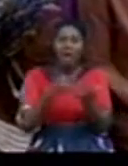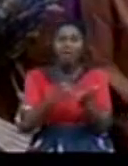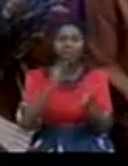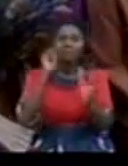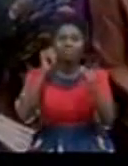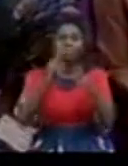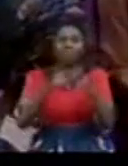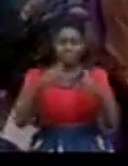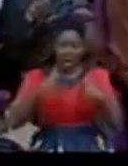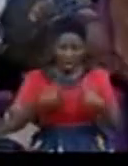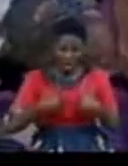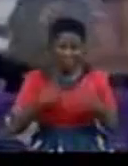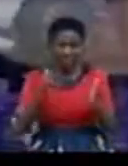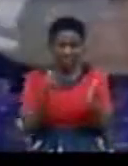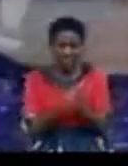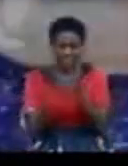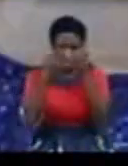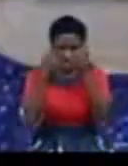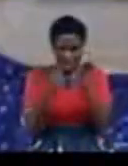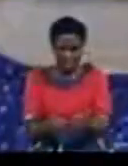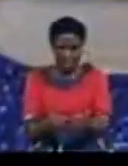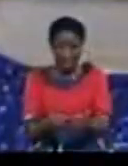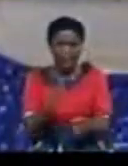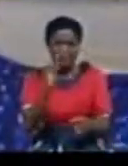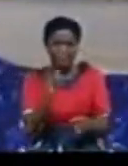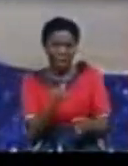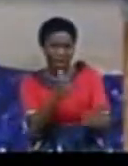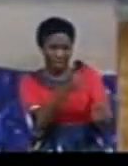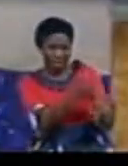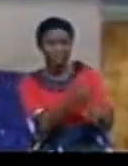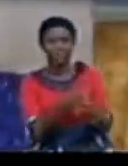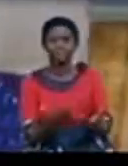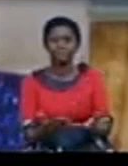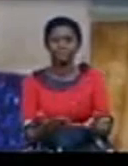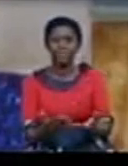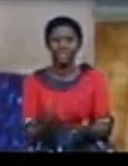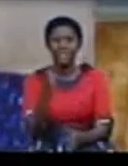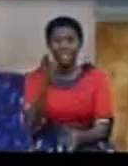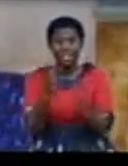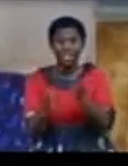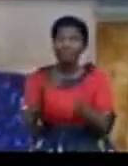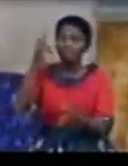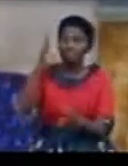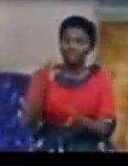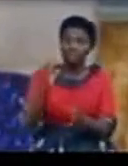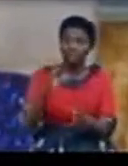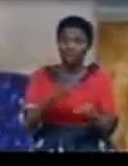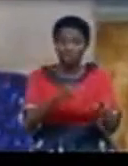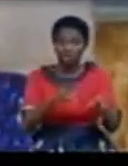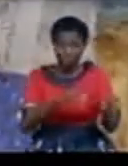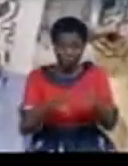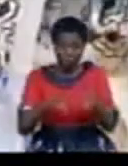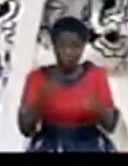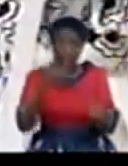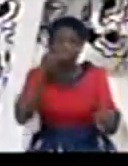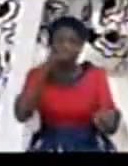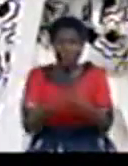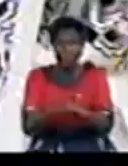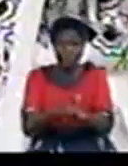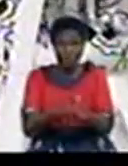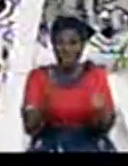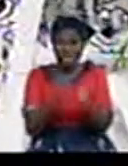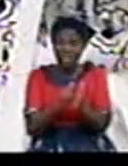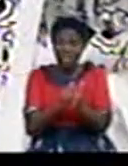that fulfilled by himself. If God could give the promise, the prophecy, a virgin